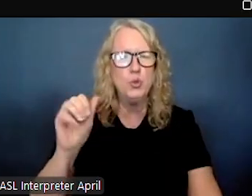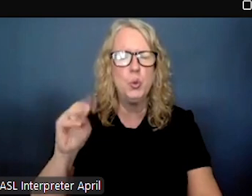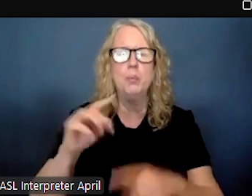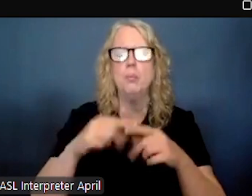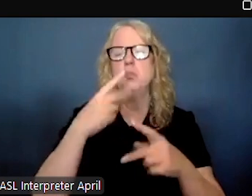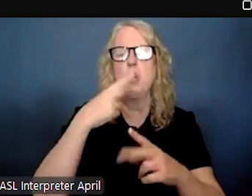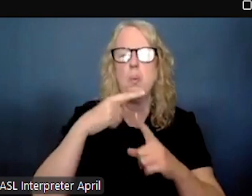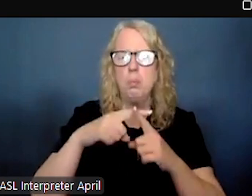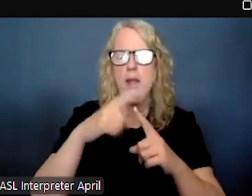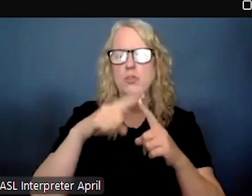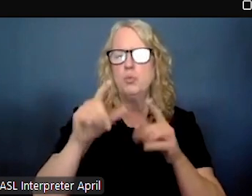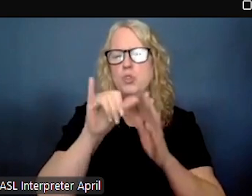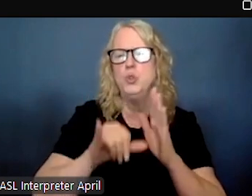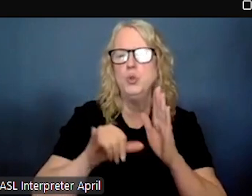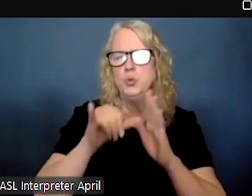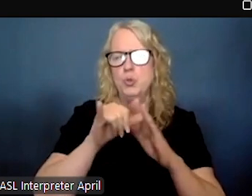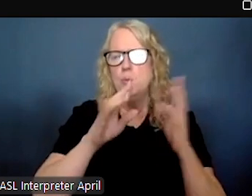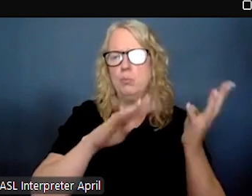it by YouTube.